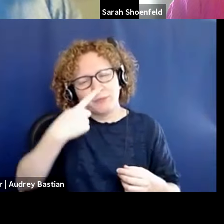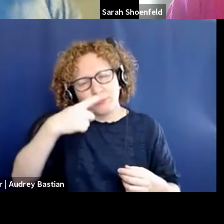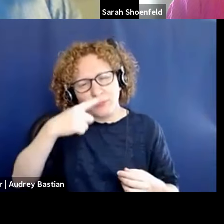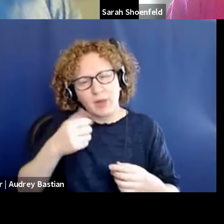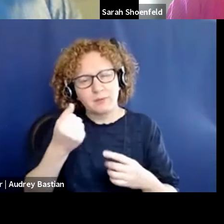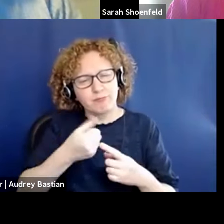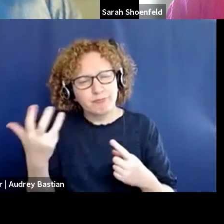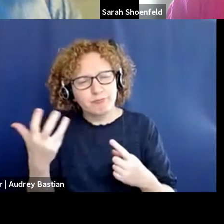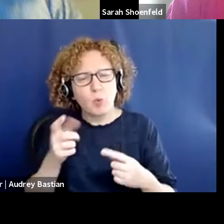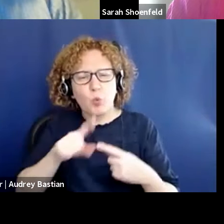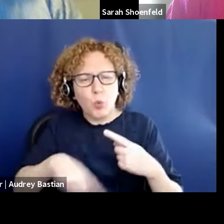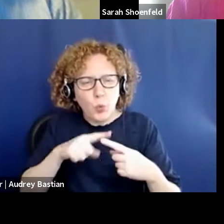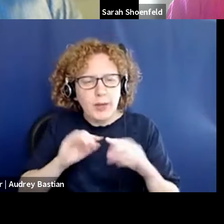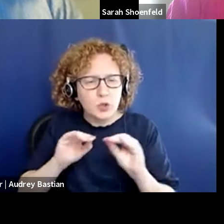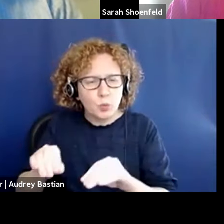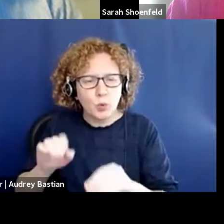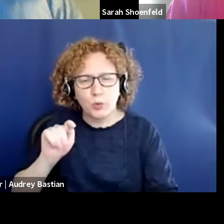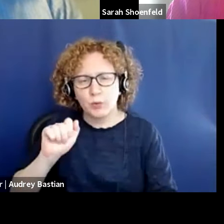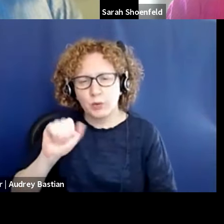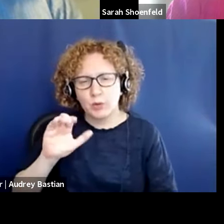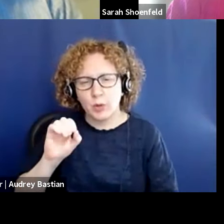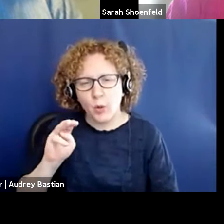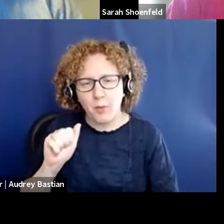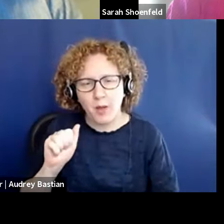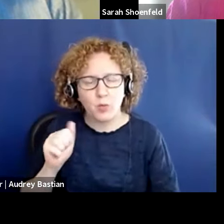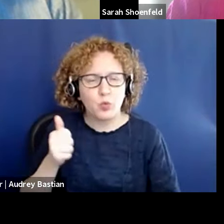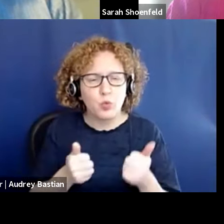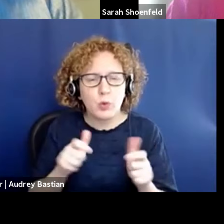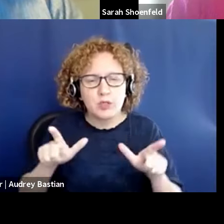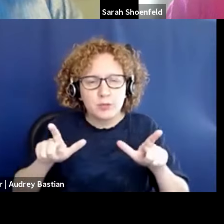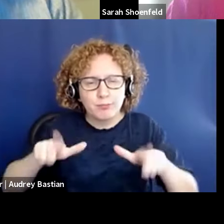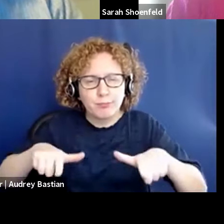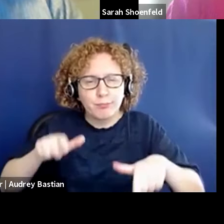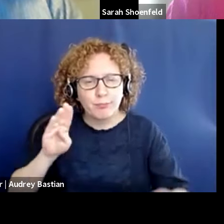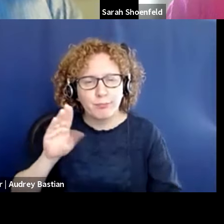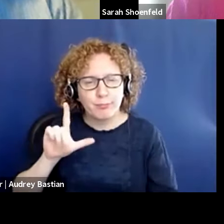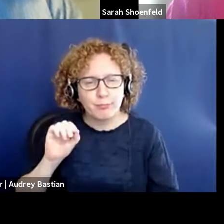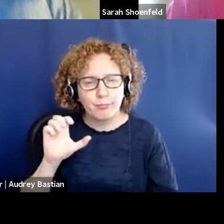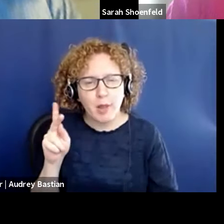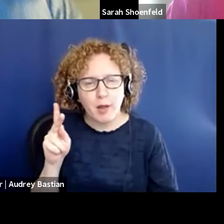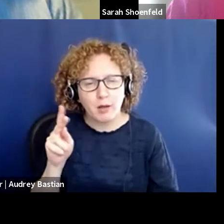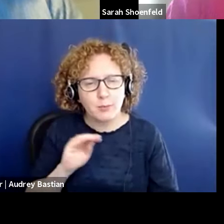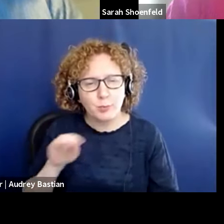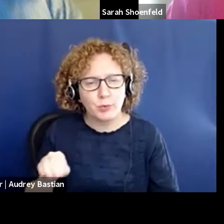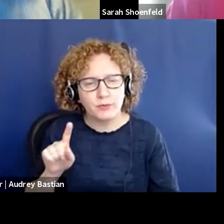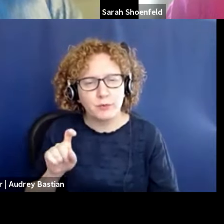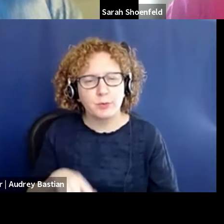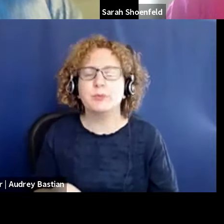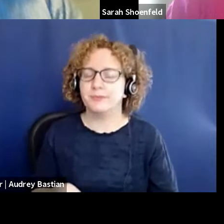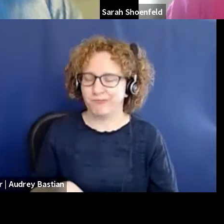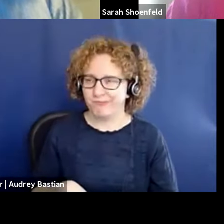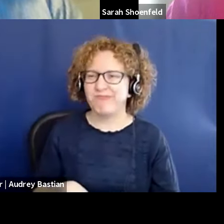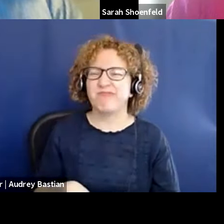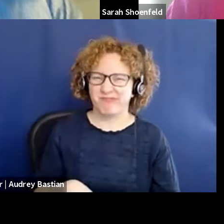when exactly did you all move to Tacoma, and yes, what block did you live on? What block did you move to? Yes, there was a little bit